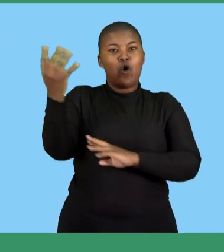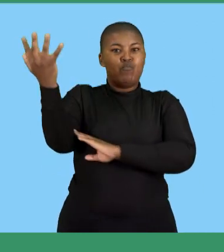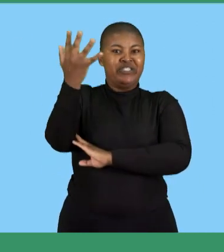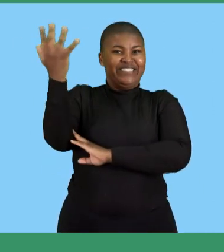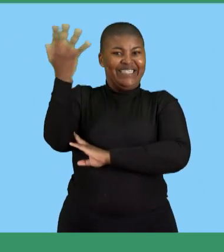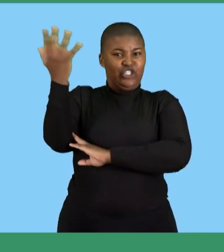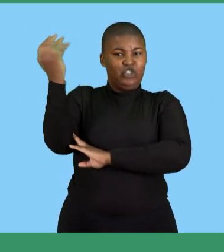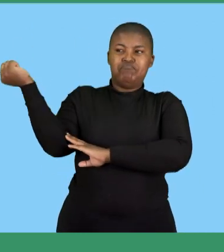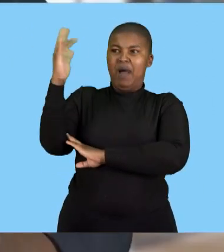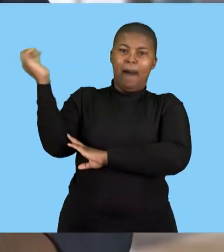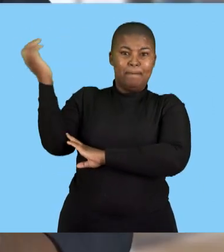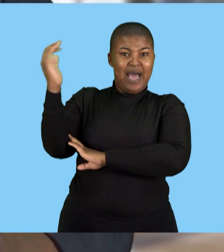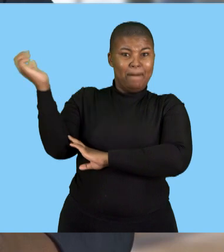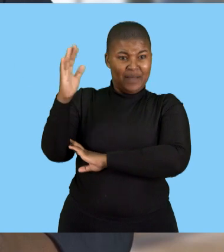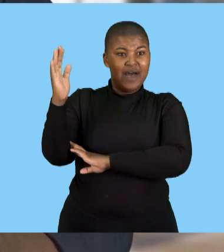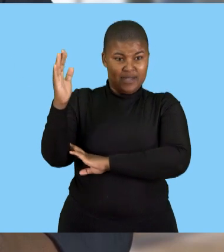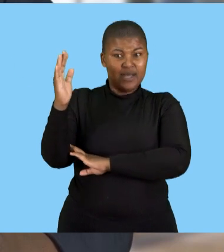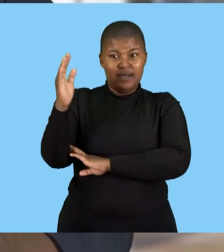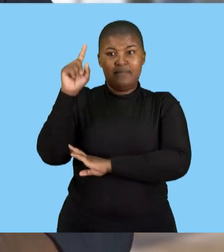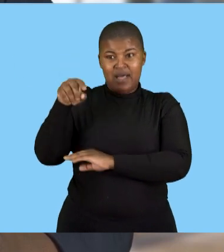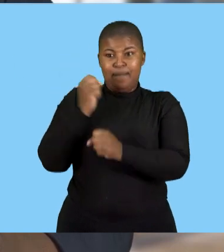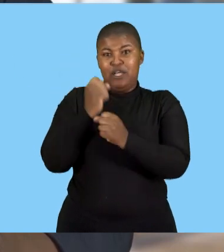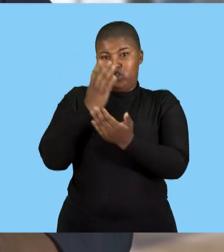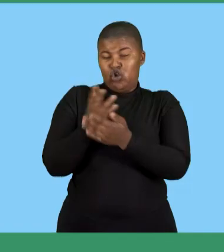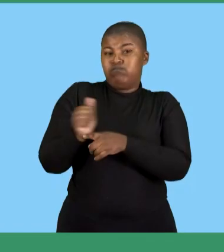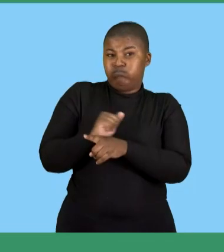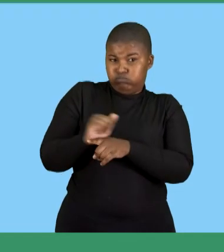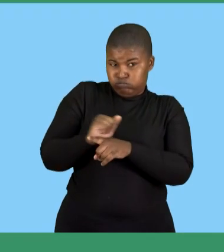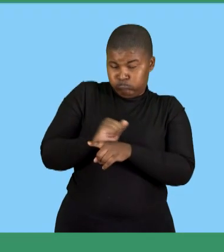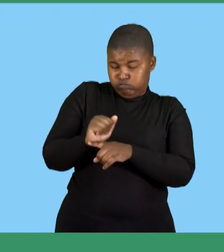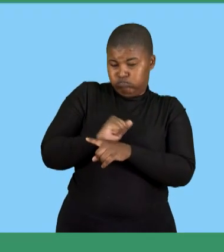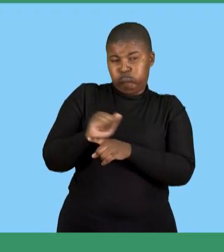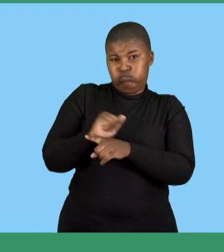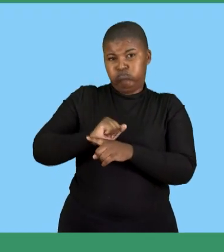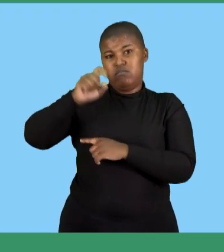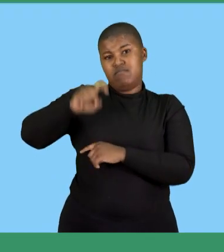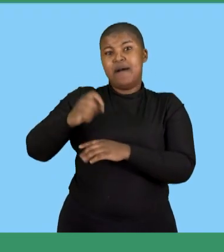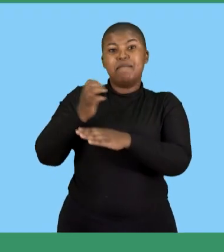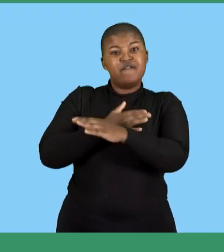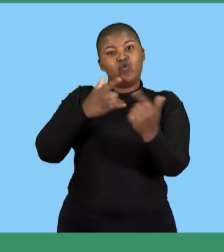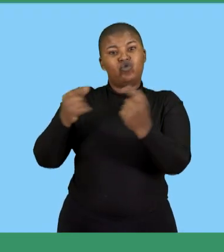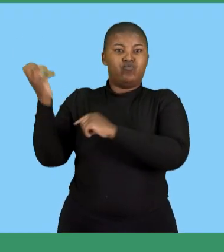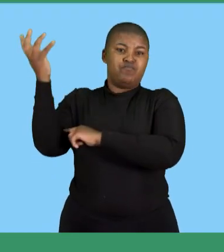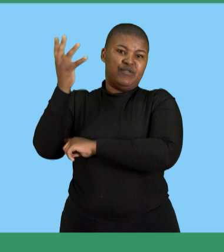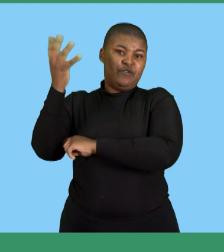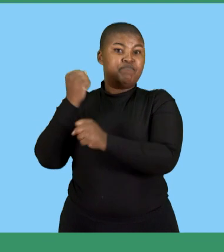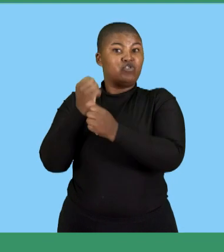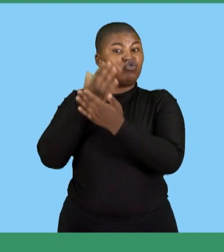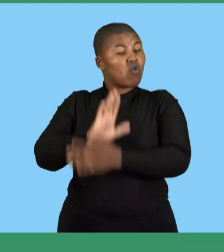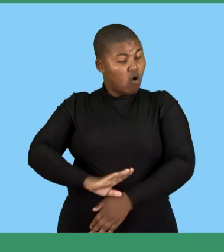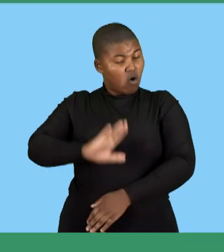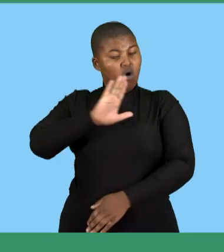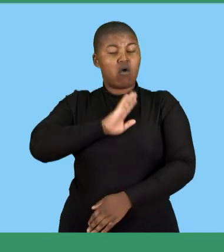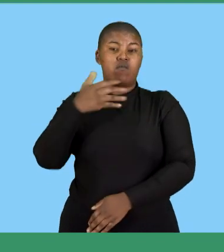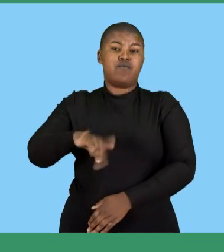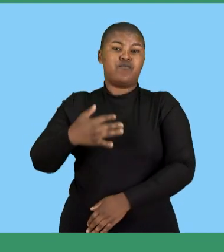the presentation. So hence now they will also have to rehearse. So the presenter has to rehearse to ensure